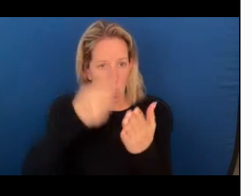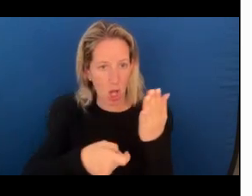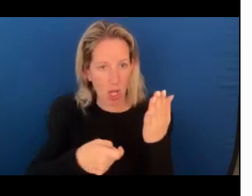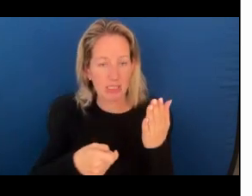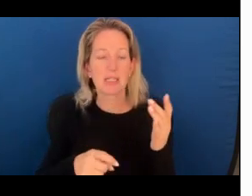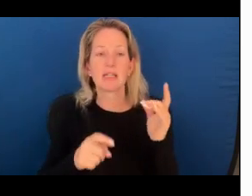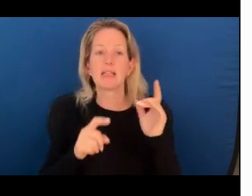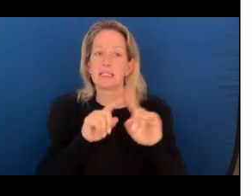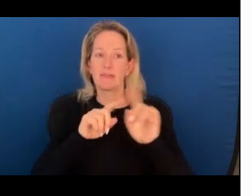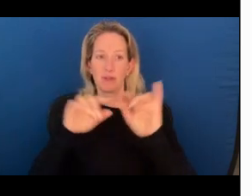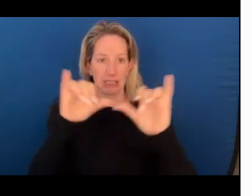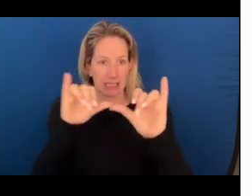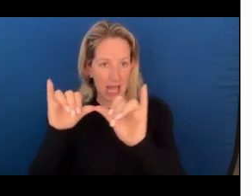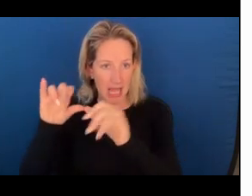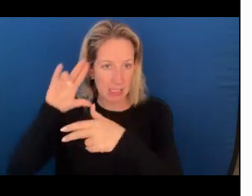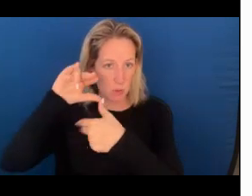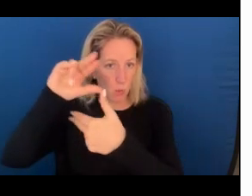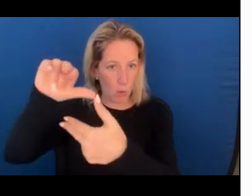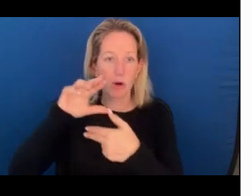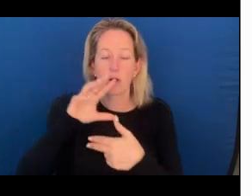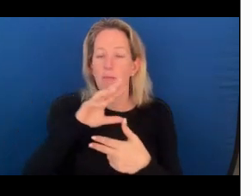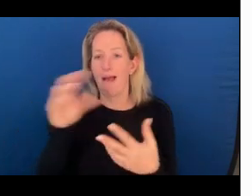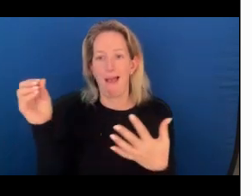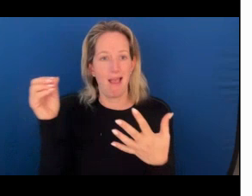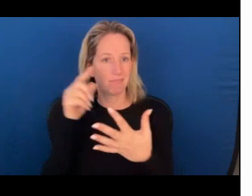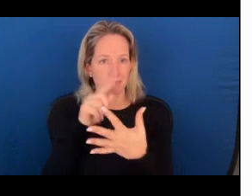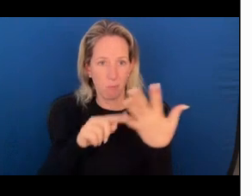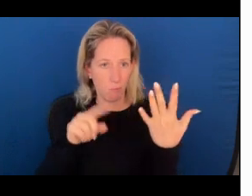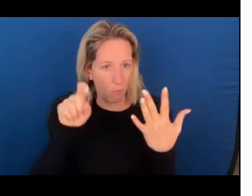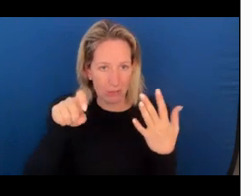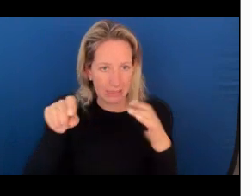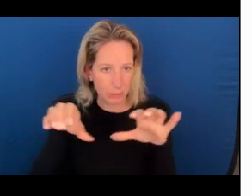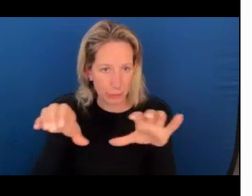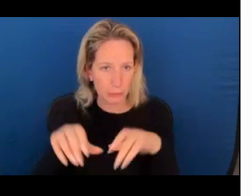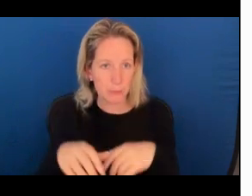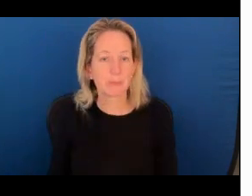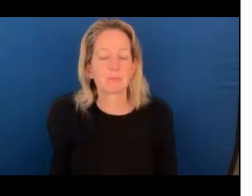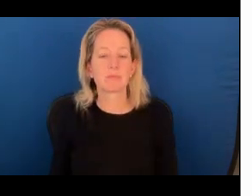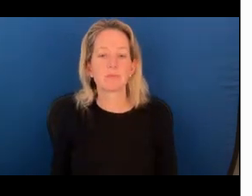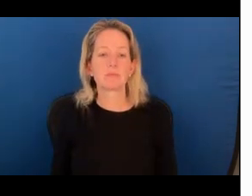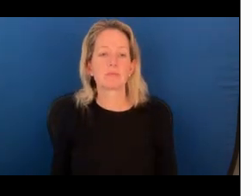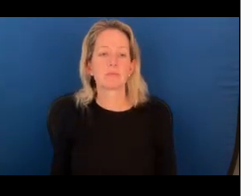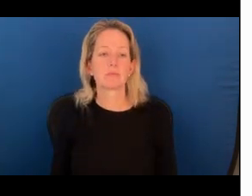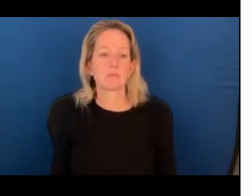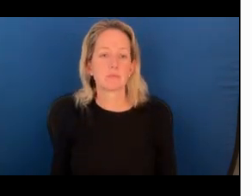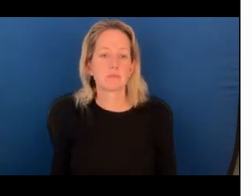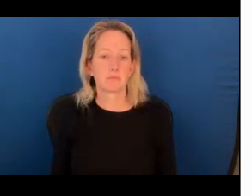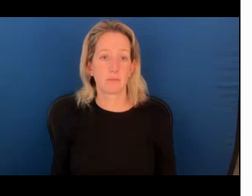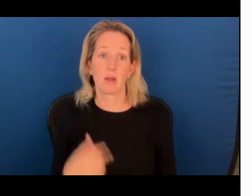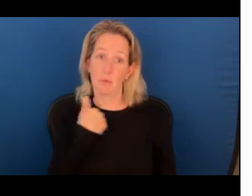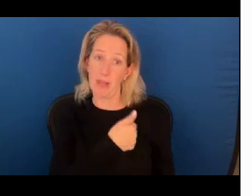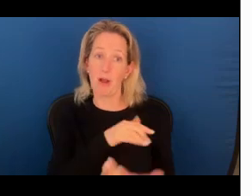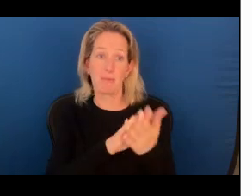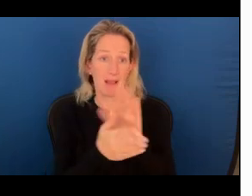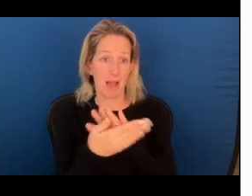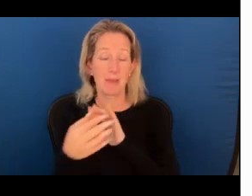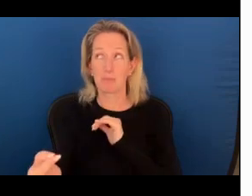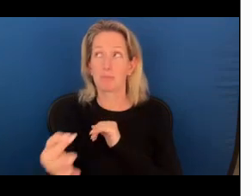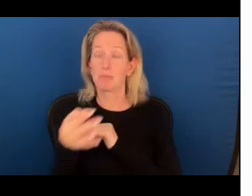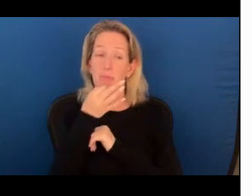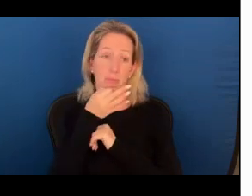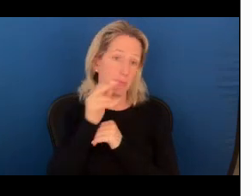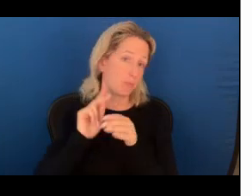size storms and the different things that they need to do. Clean up, we're becoming pros at cleanup, unfortunately.